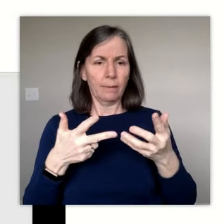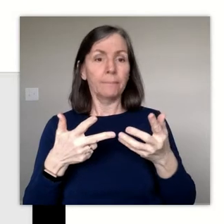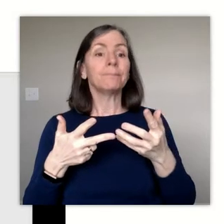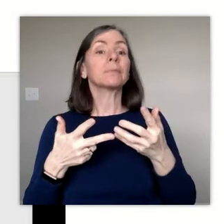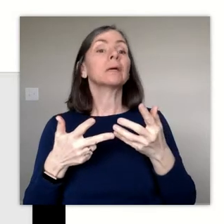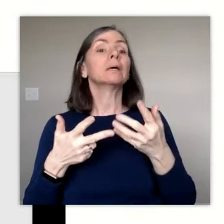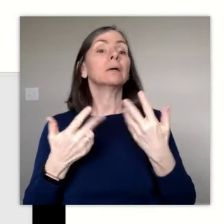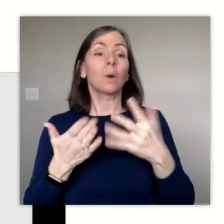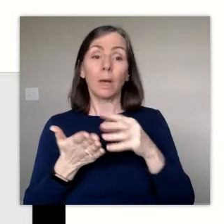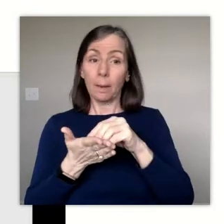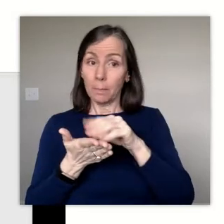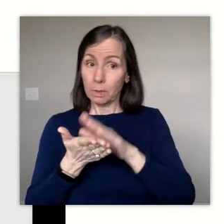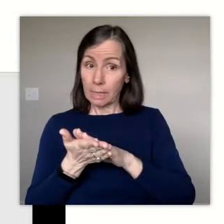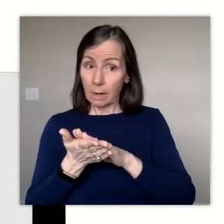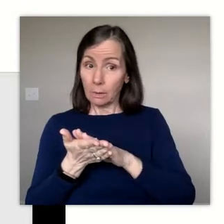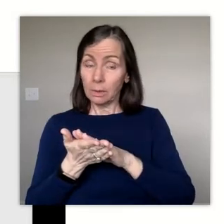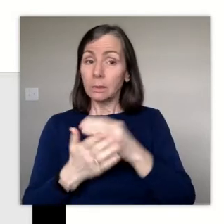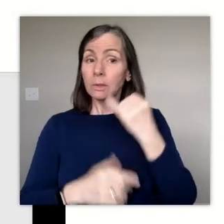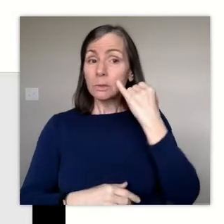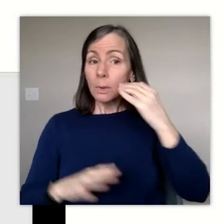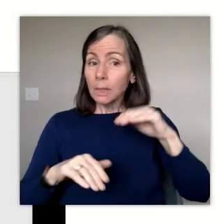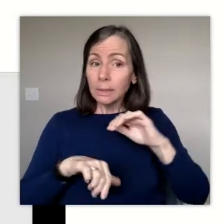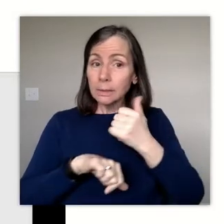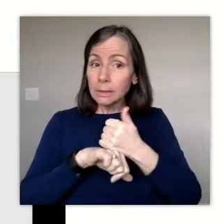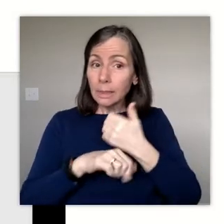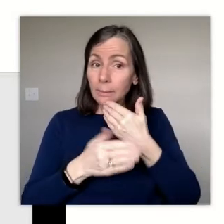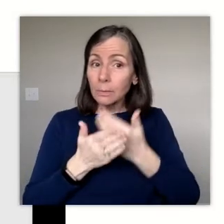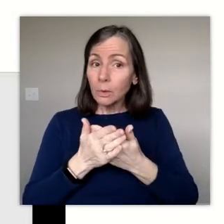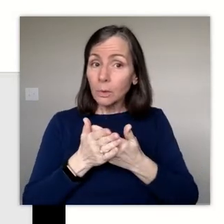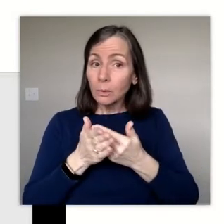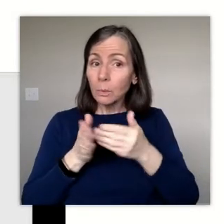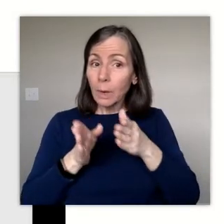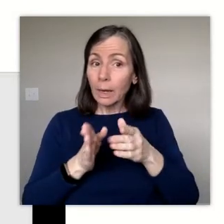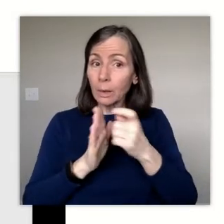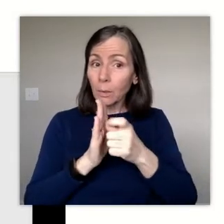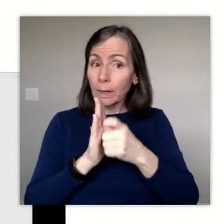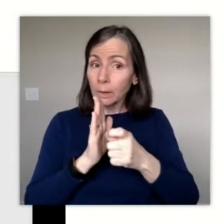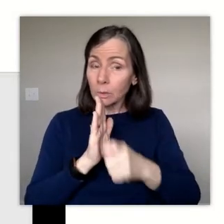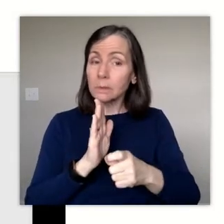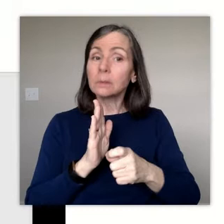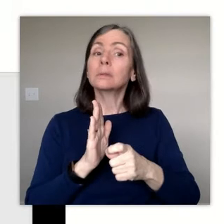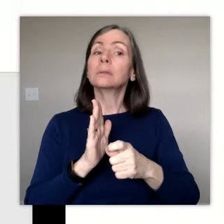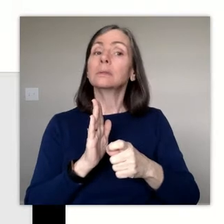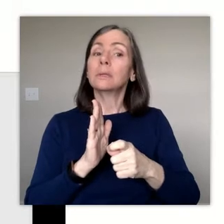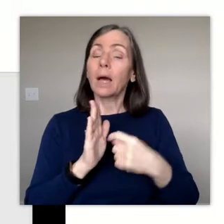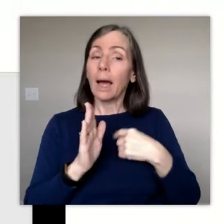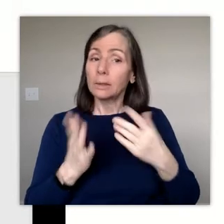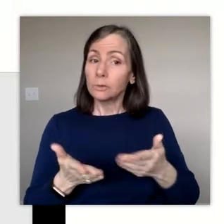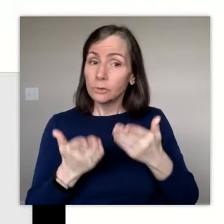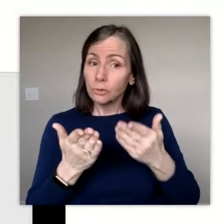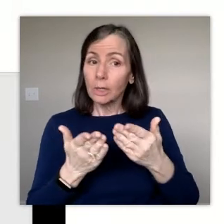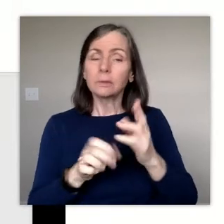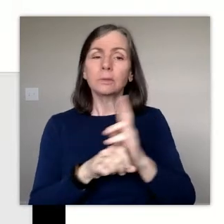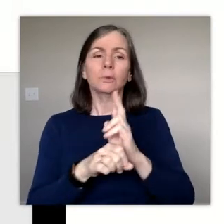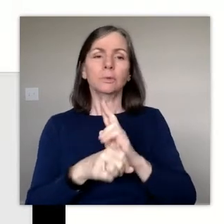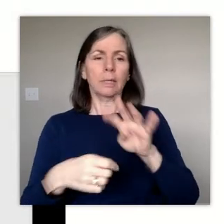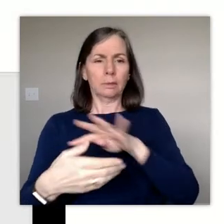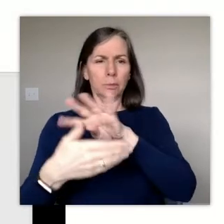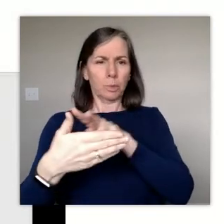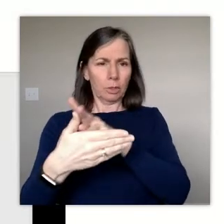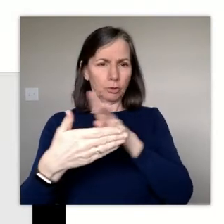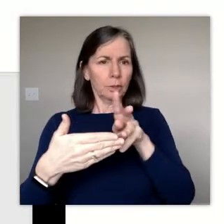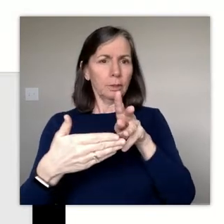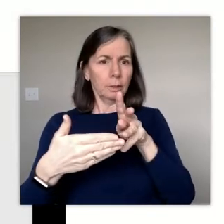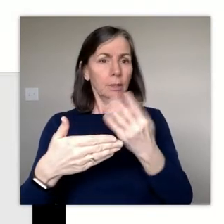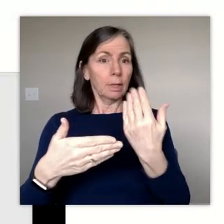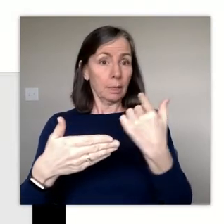to write down. If you don't have a good note-taking system, you may want to figure one out. I strongly suggest using the spreadsheet that I gave you last